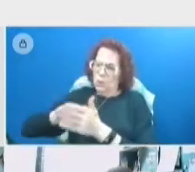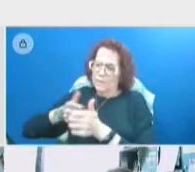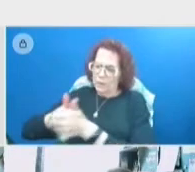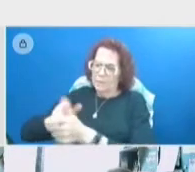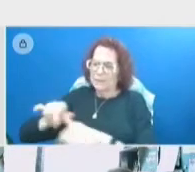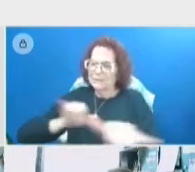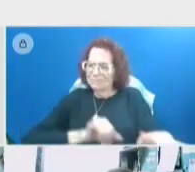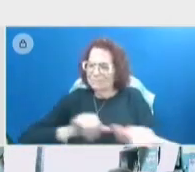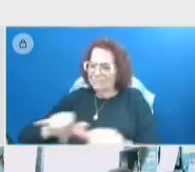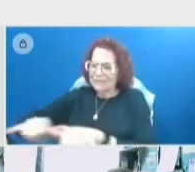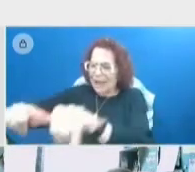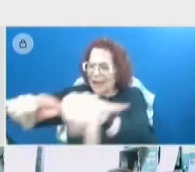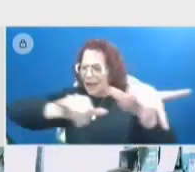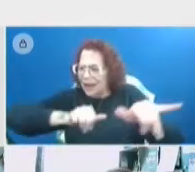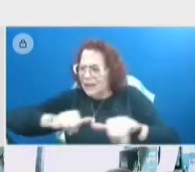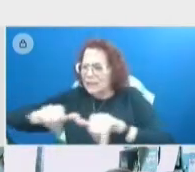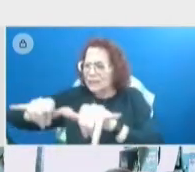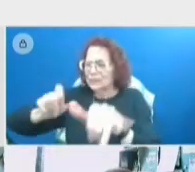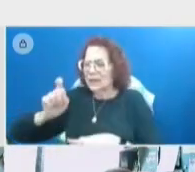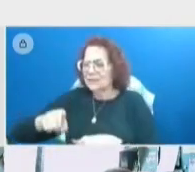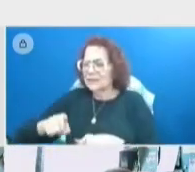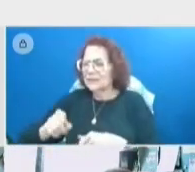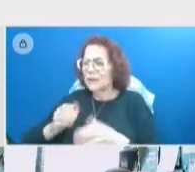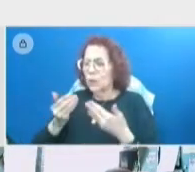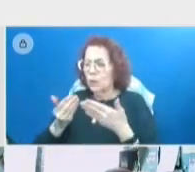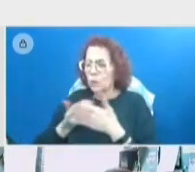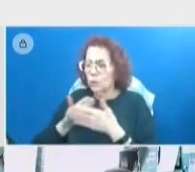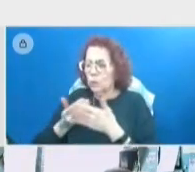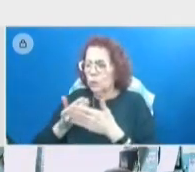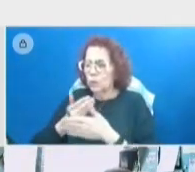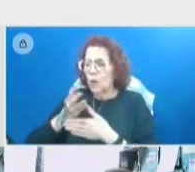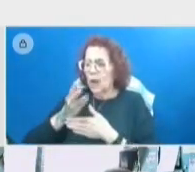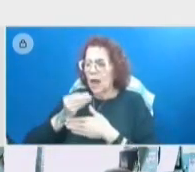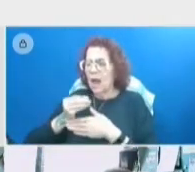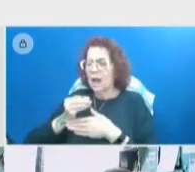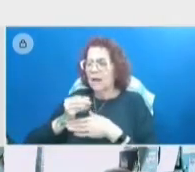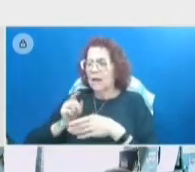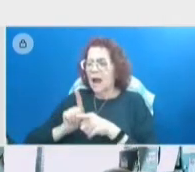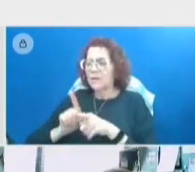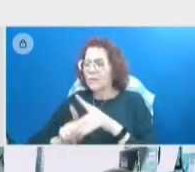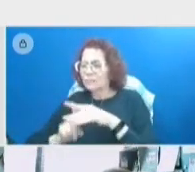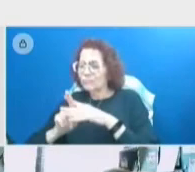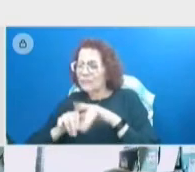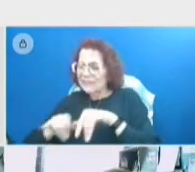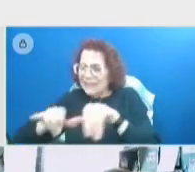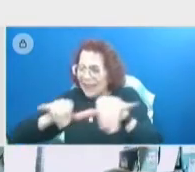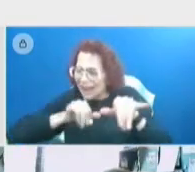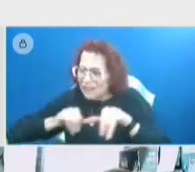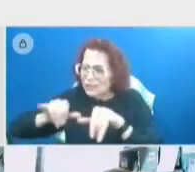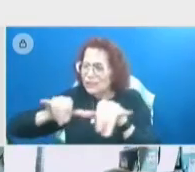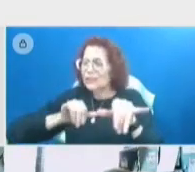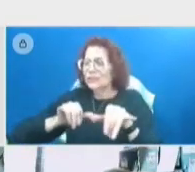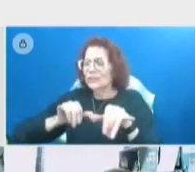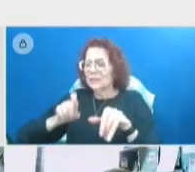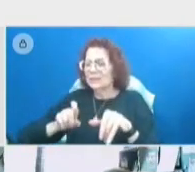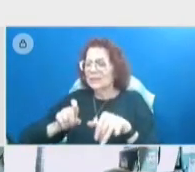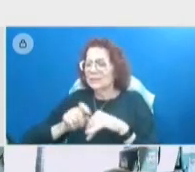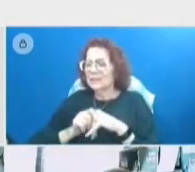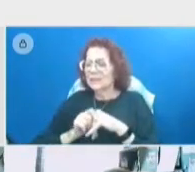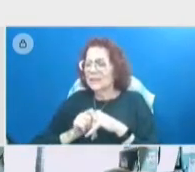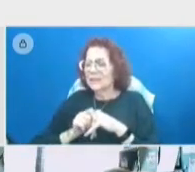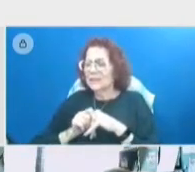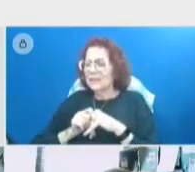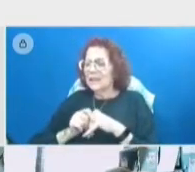systems, both new and existing. And as well, the Secure Election staff has also worked with operations on testing